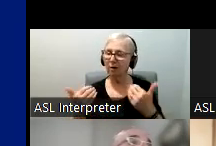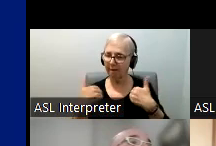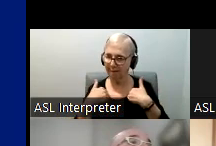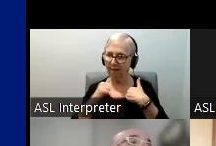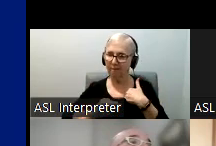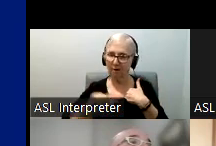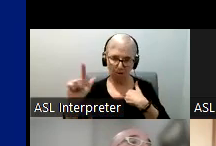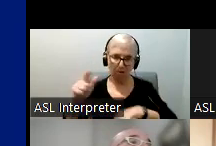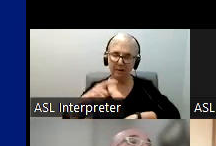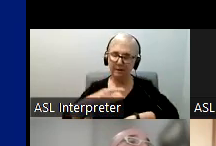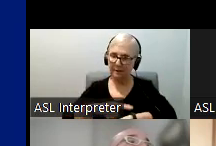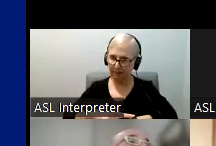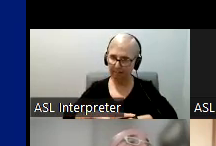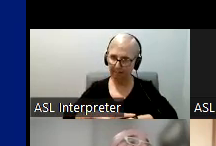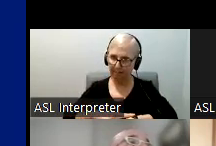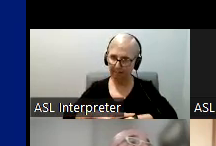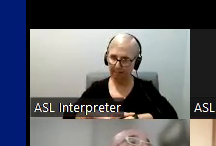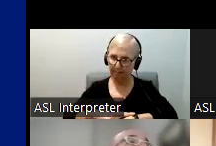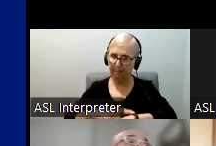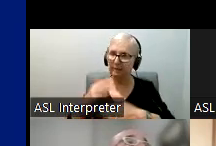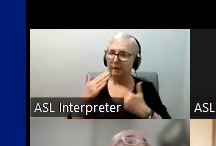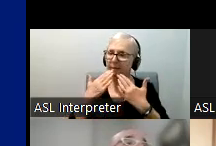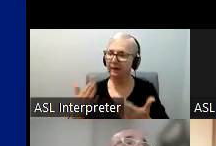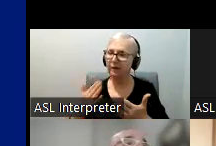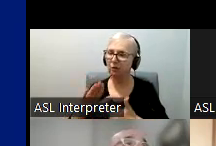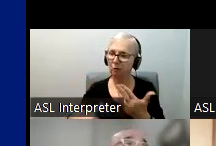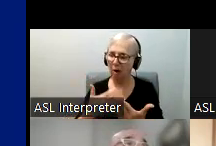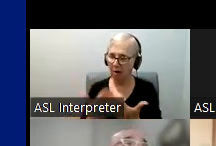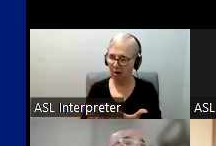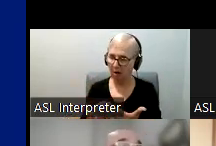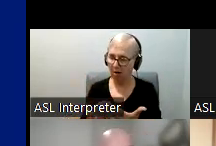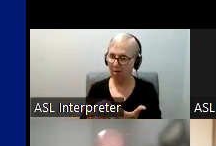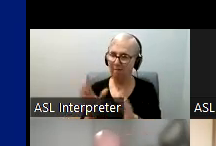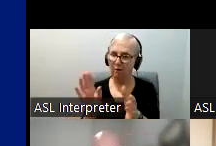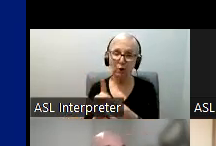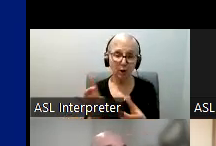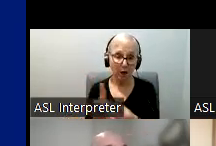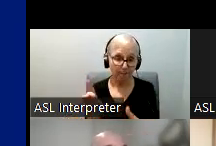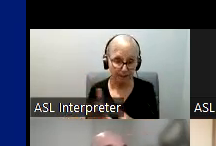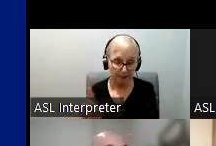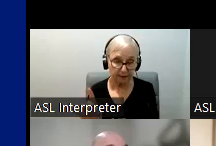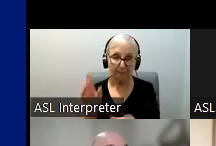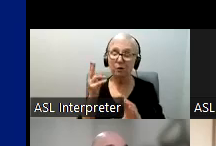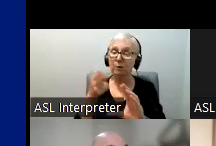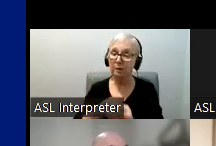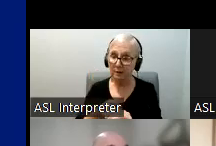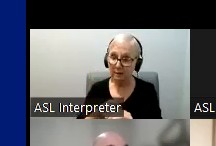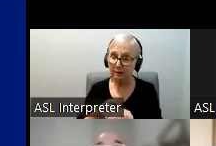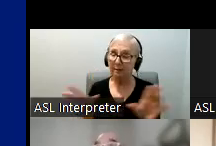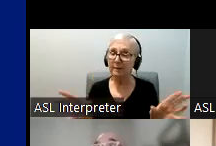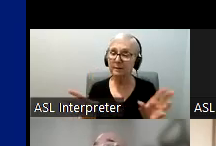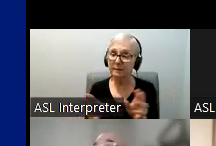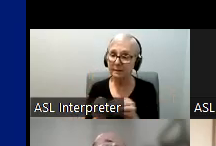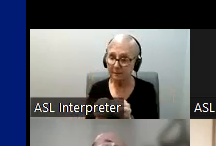bringing it up. Thank you to all of you for your comments and your participation. This